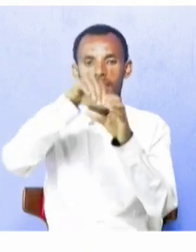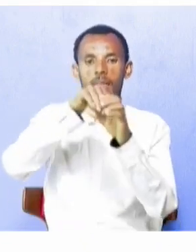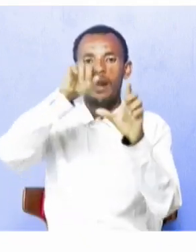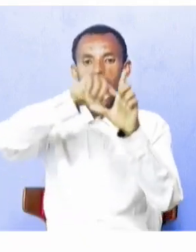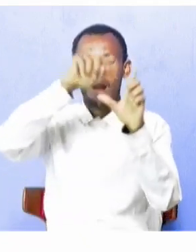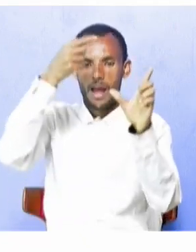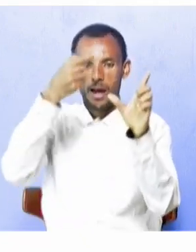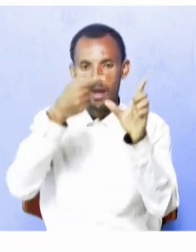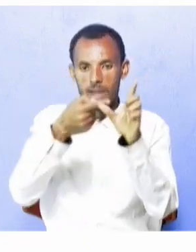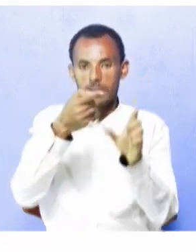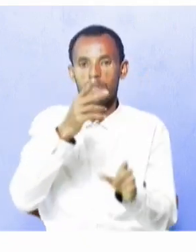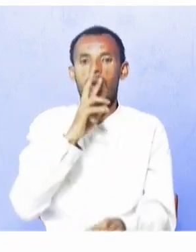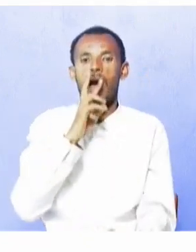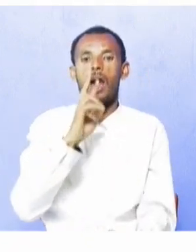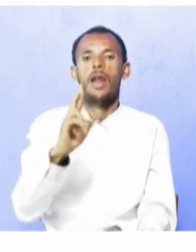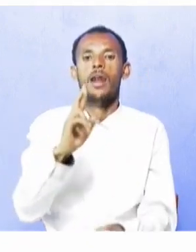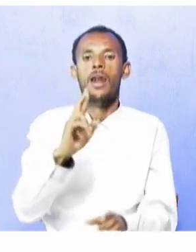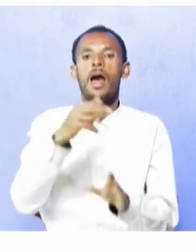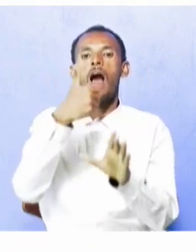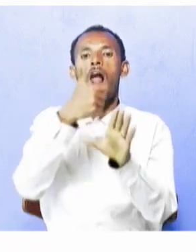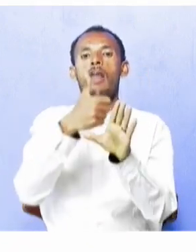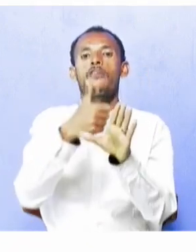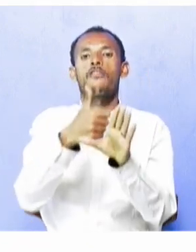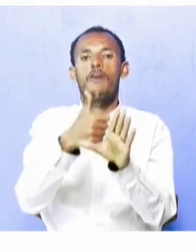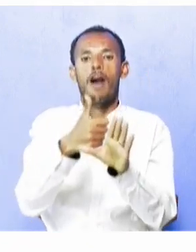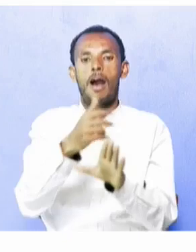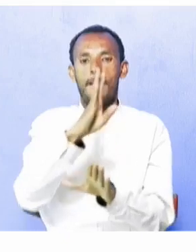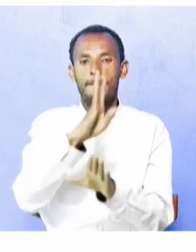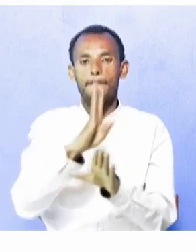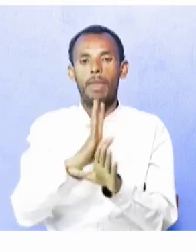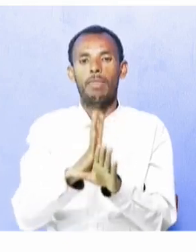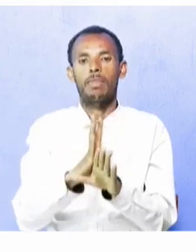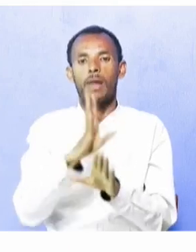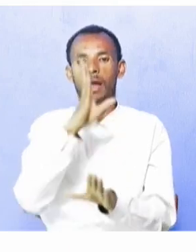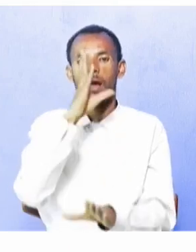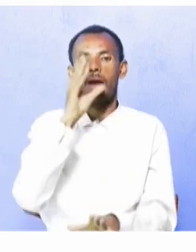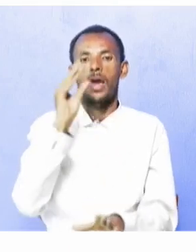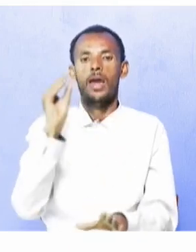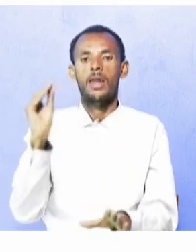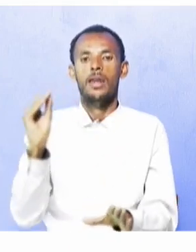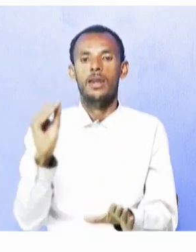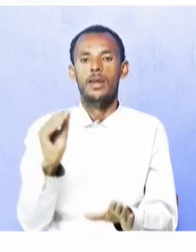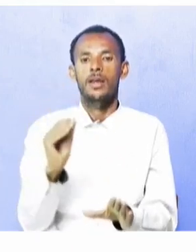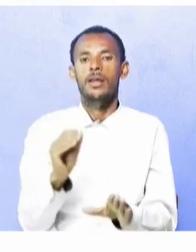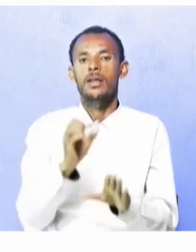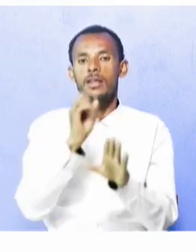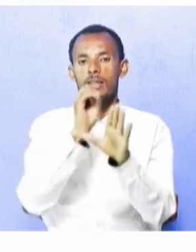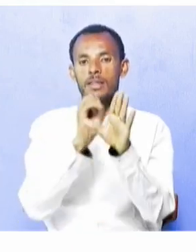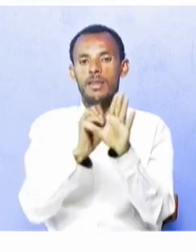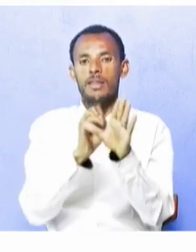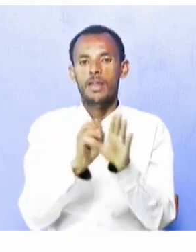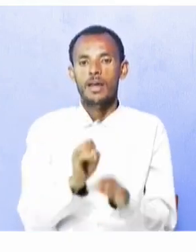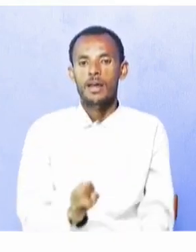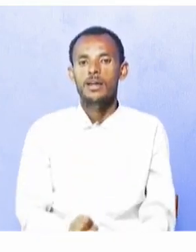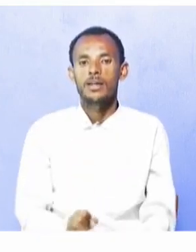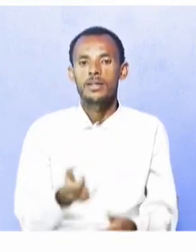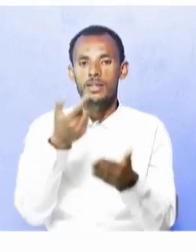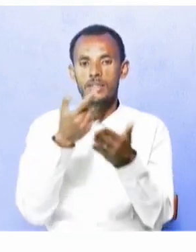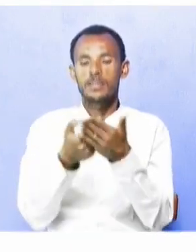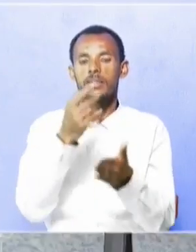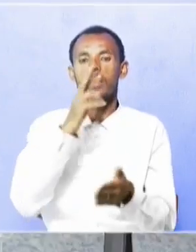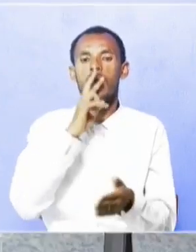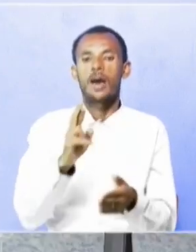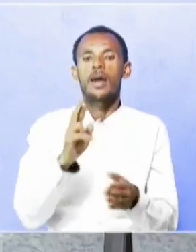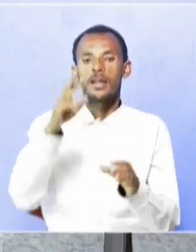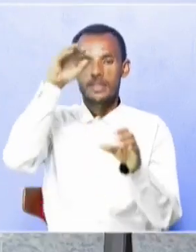angles are alpha, beta, and theta. Okay? Say these are